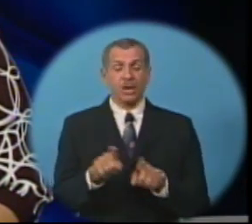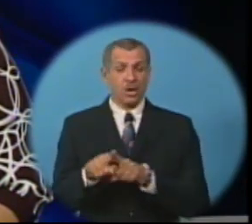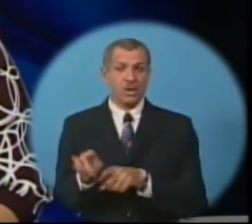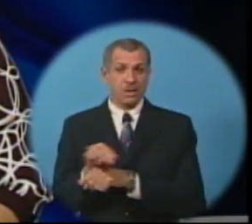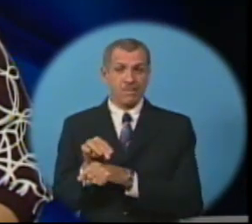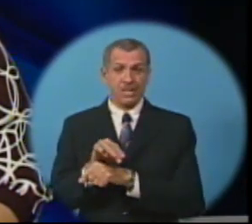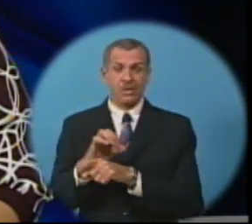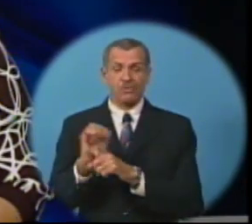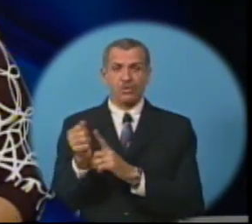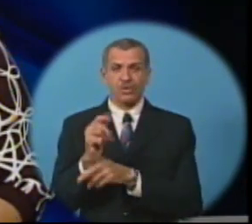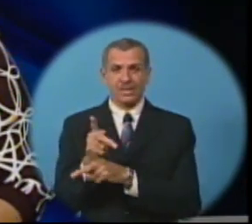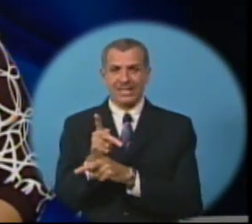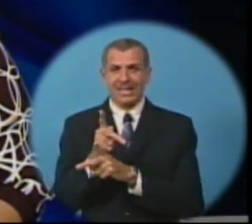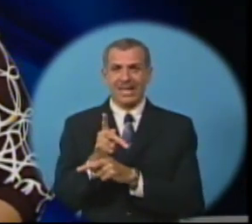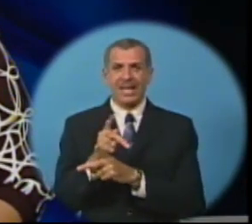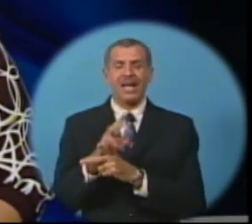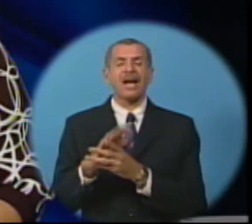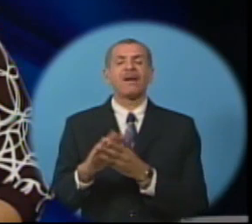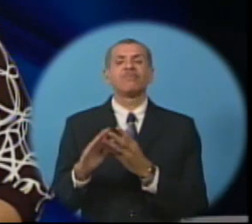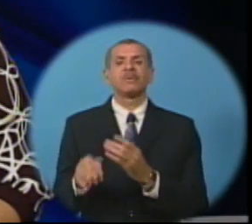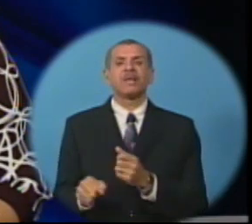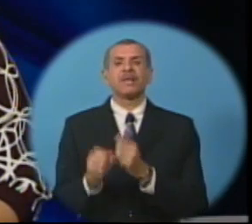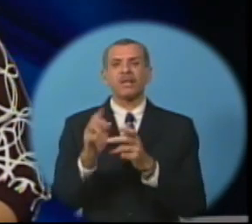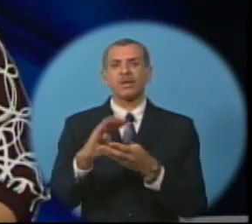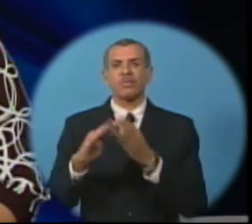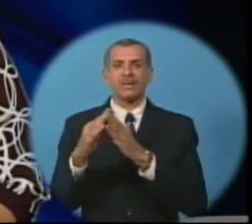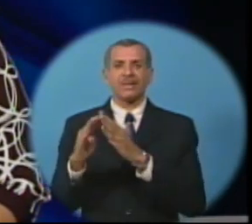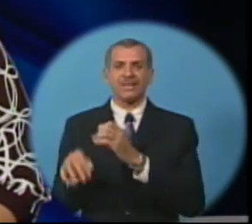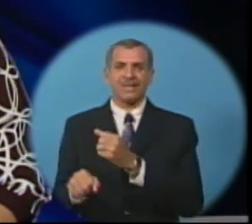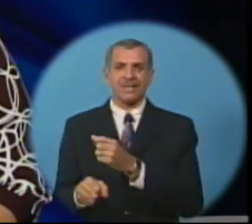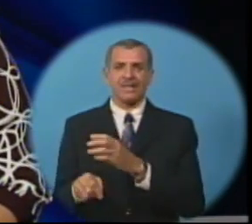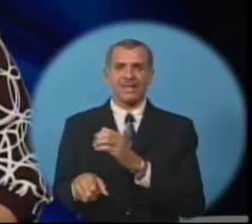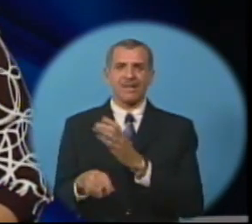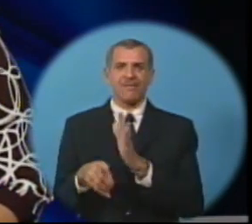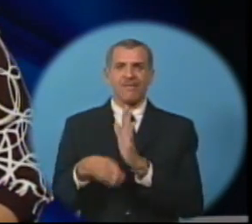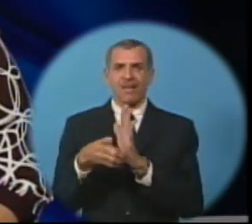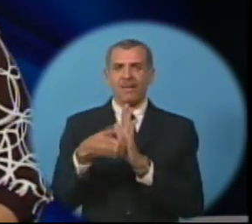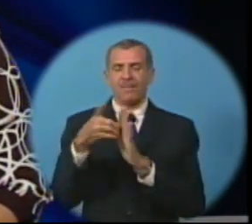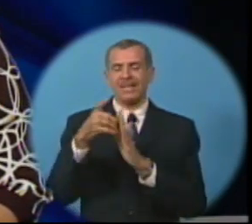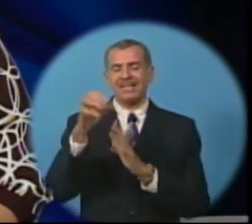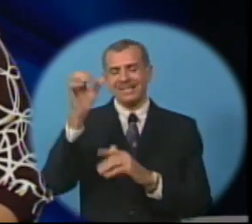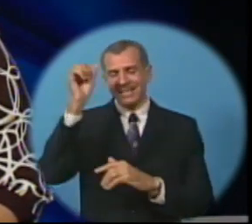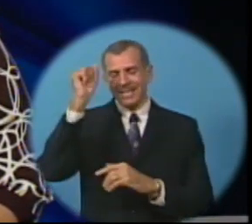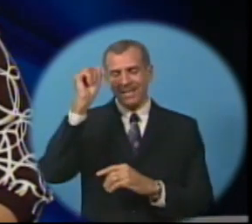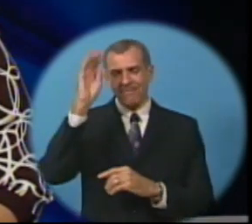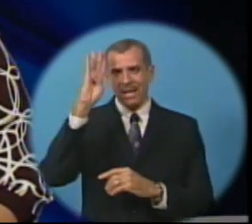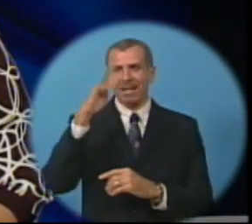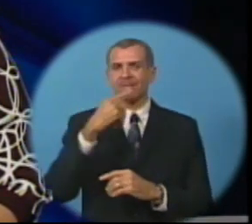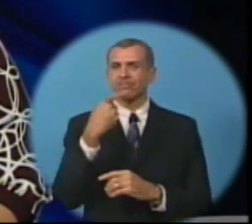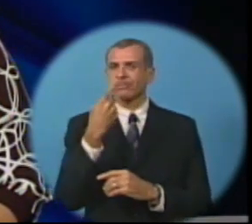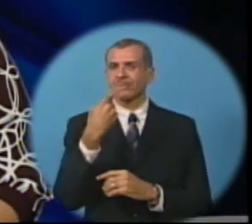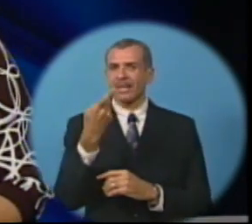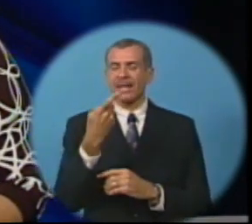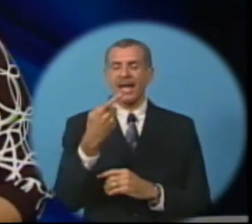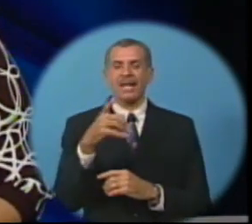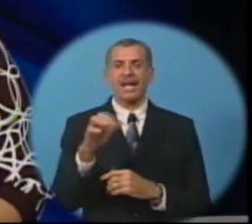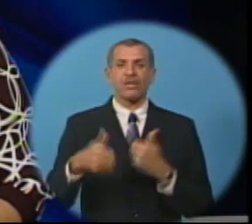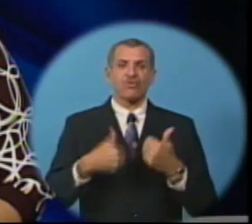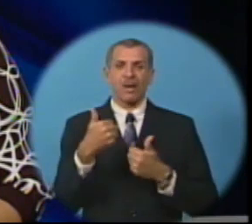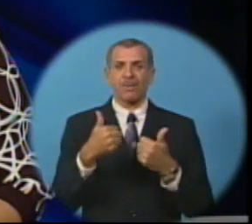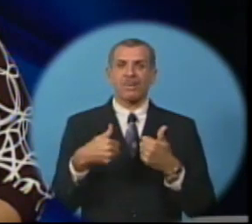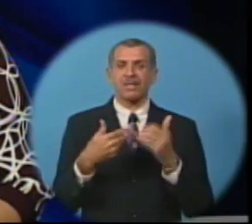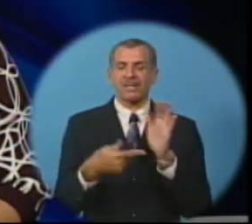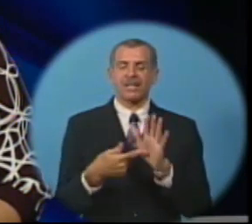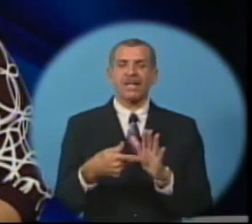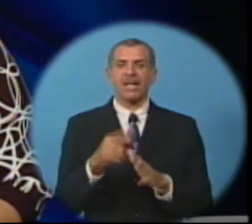Minister of Social Care, Constituency Empowerment and Community Development Steve Blackett. He made the comments at the start of a drama presentation entitled,